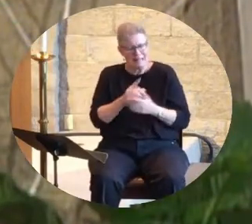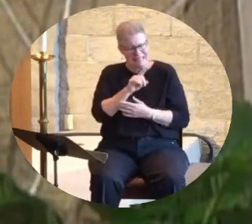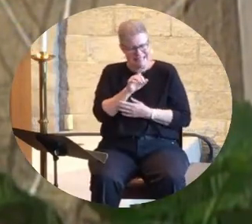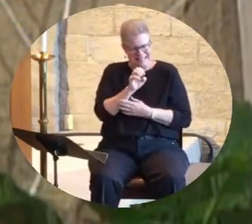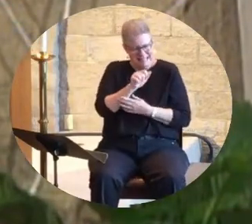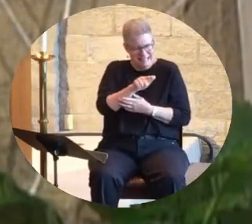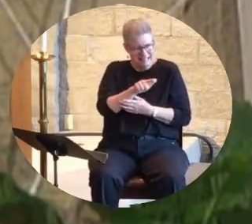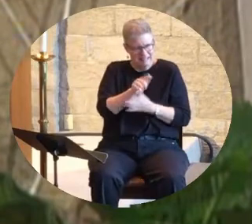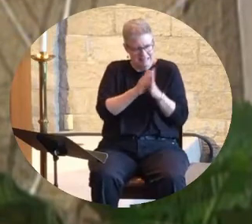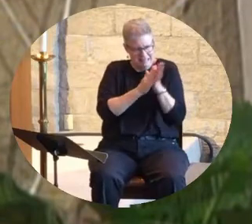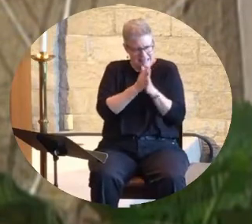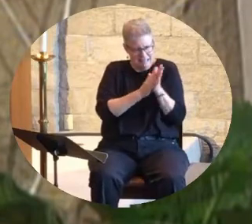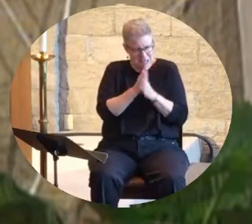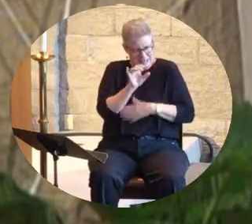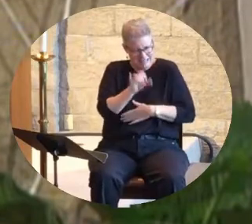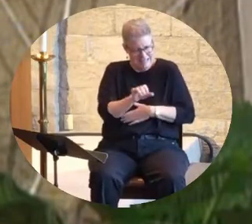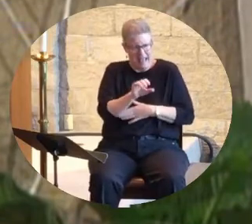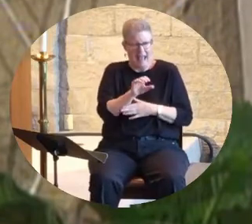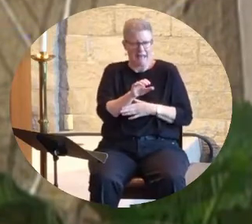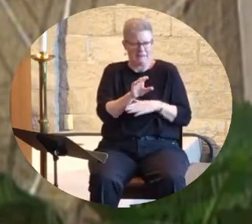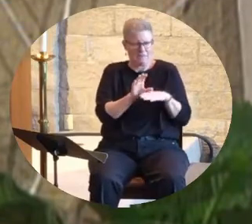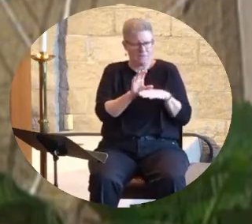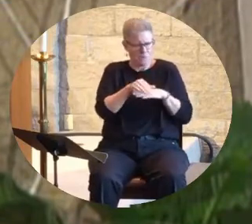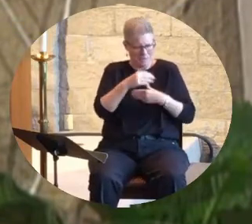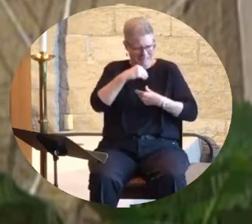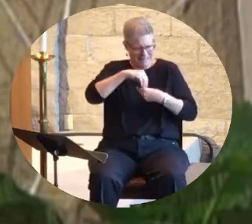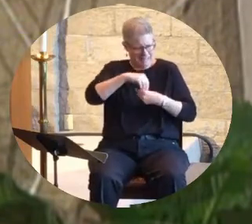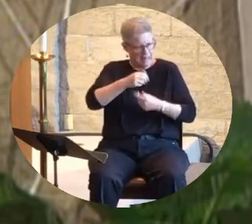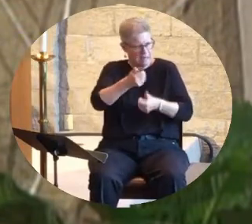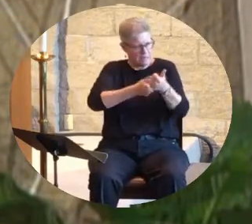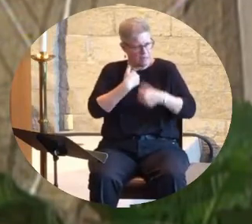us that pushes us